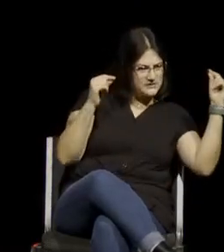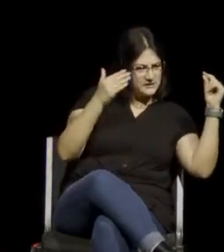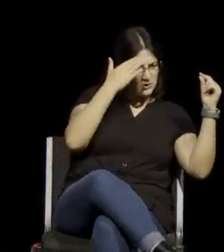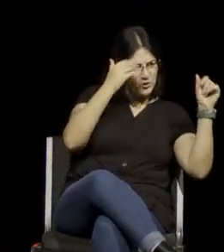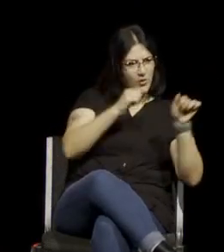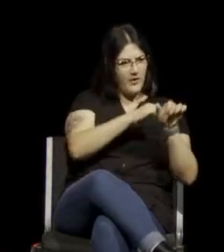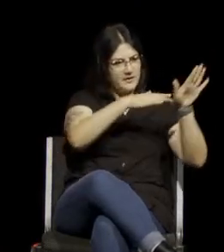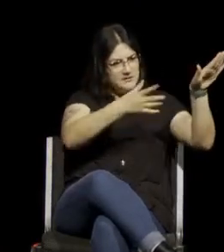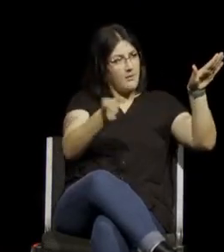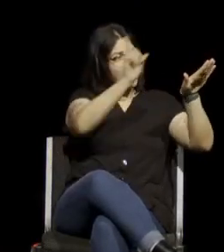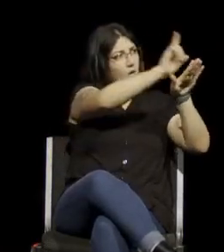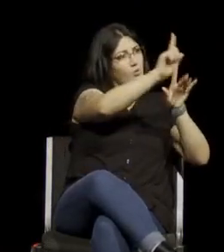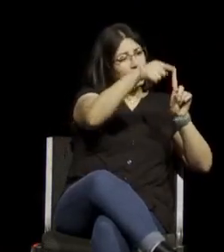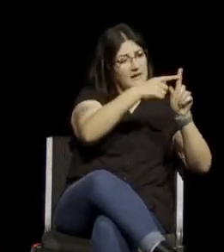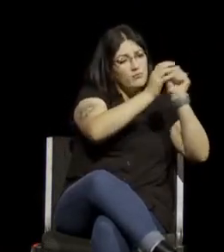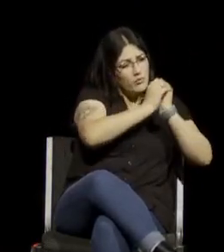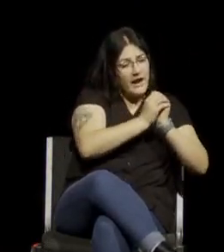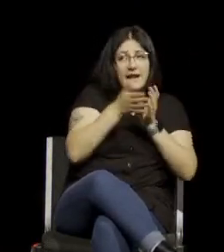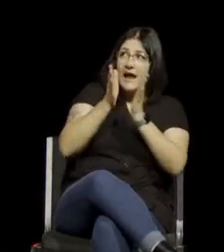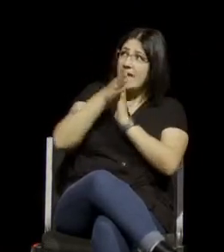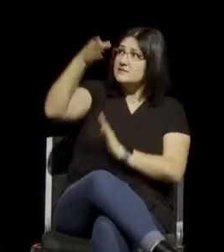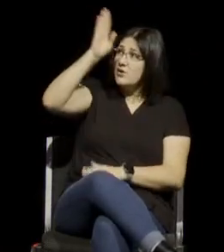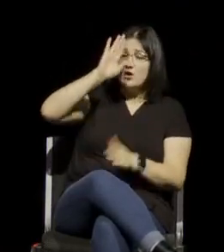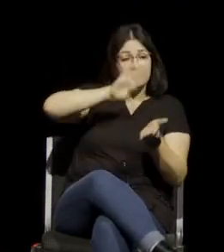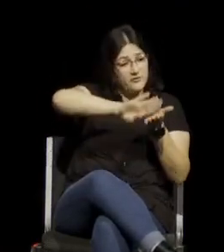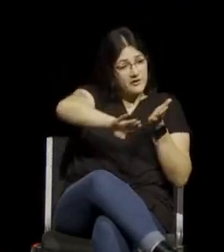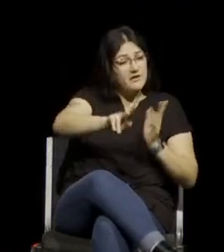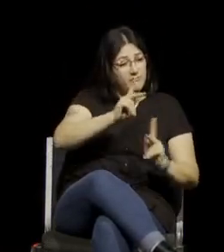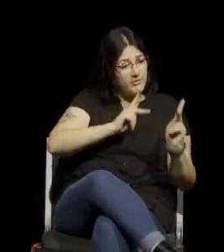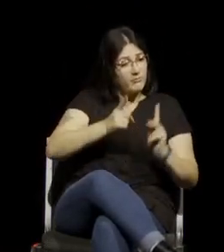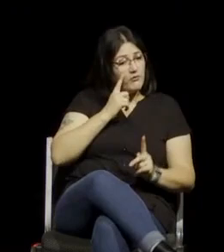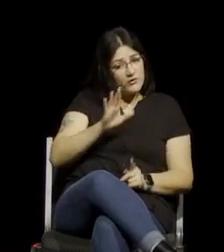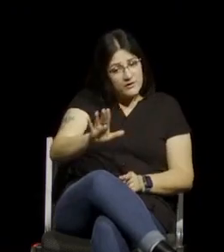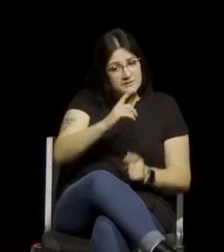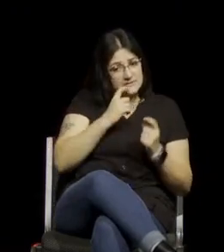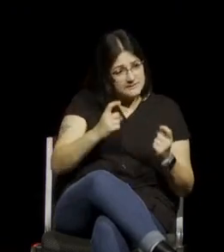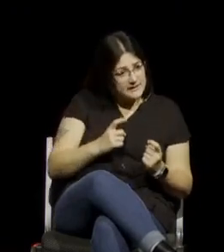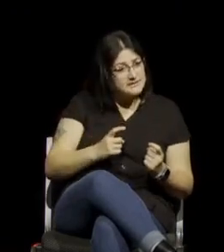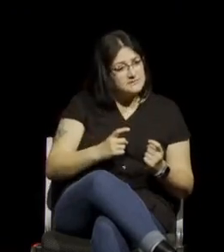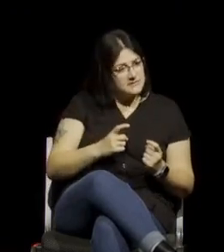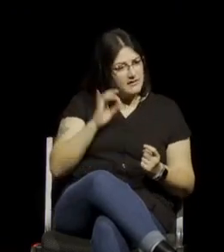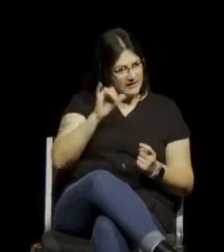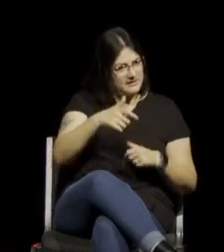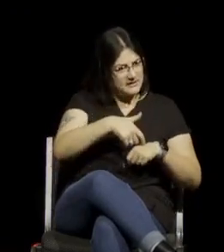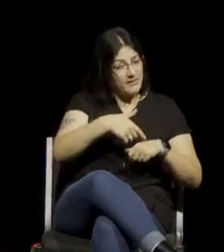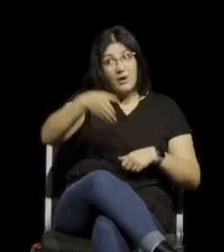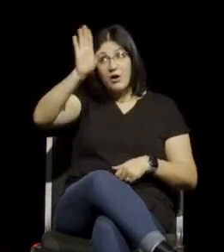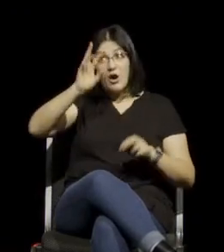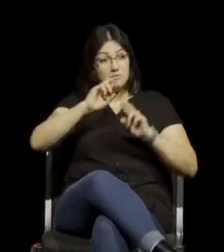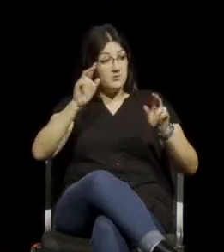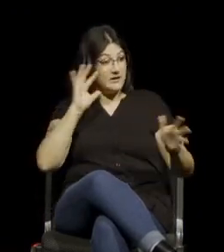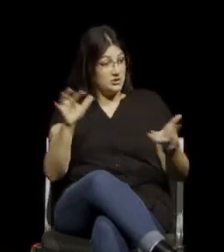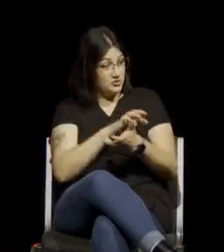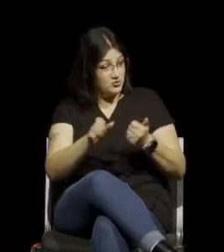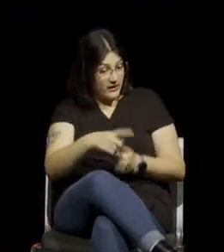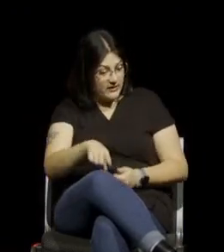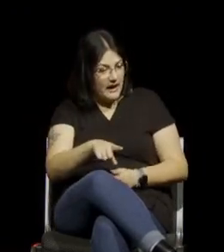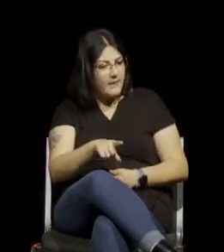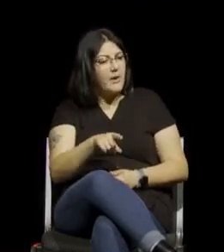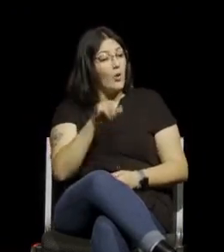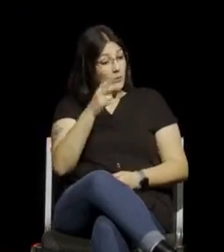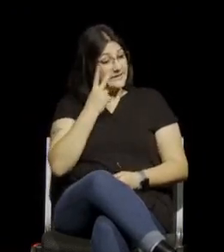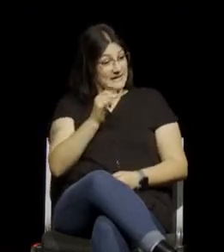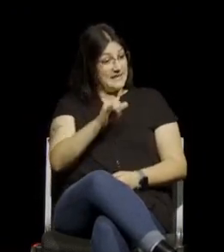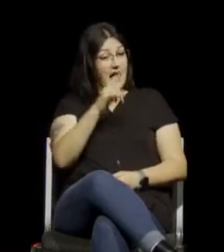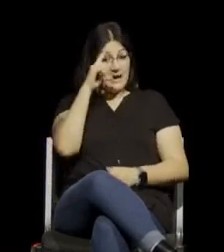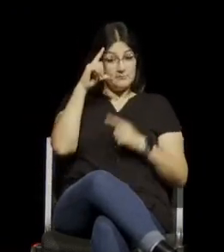the top of Mount Sinai when he prayed and asked God to forgive people of their sins, the Israelites of their sins, when God was ready to destroy them. Like, we look at that